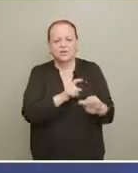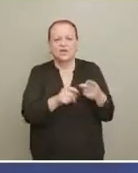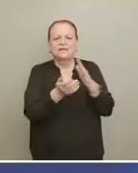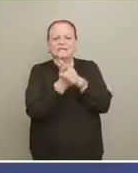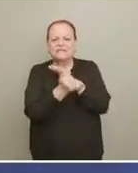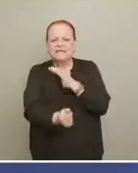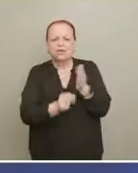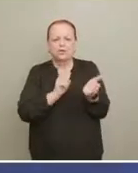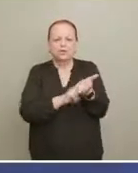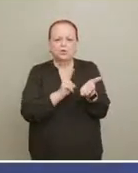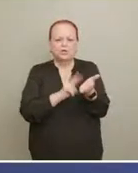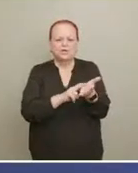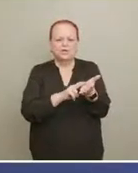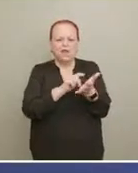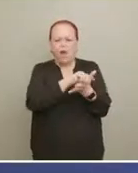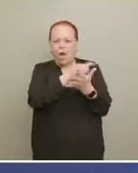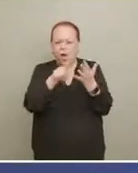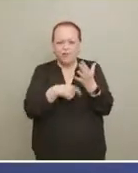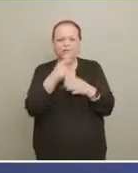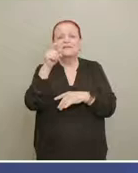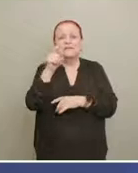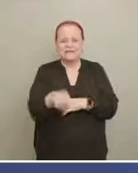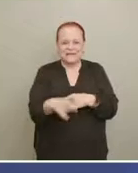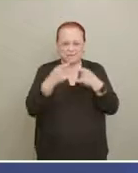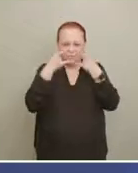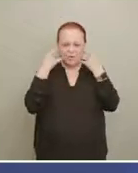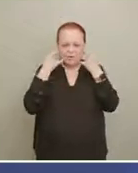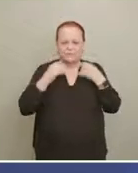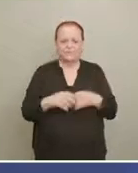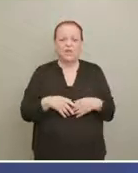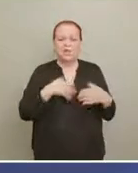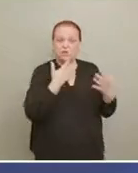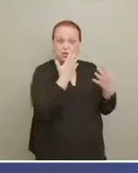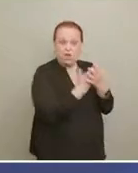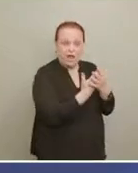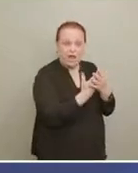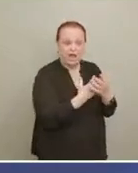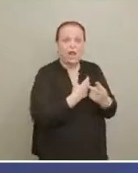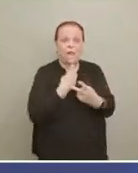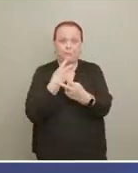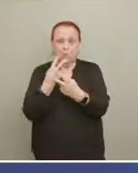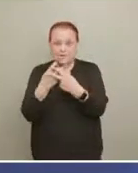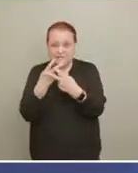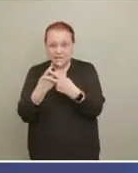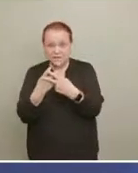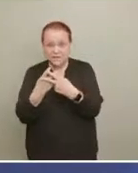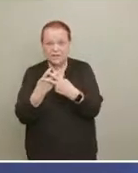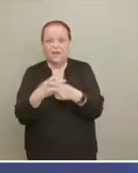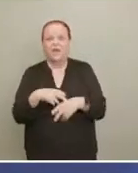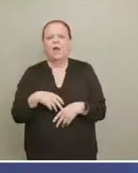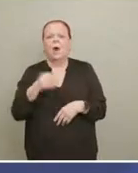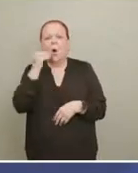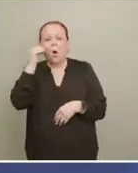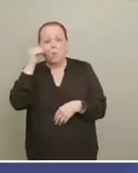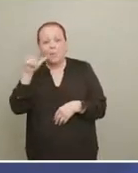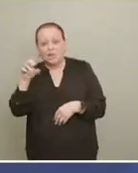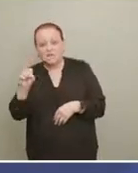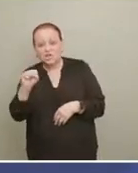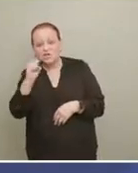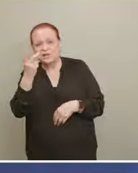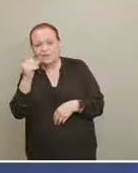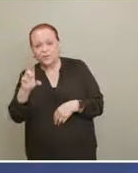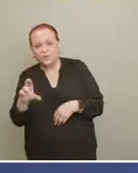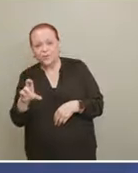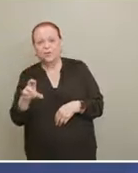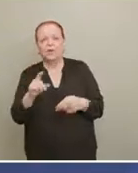okay? Correctional setting like jail and prison, homeless shelters, emergency shelters, cooling center,